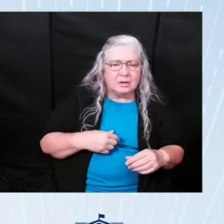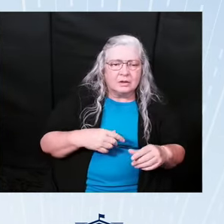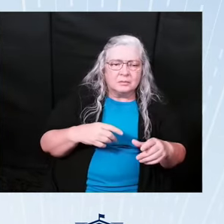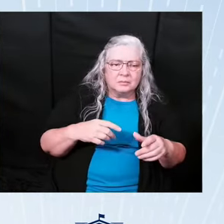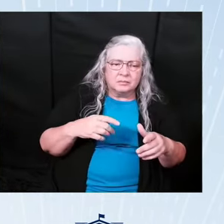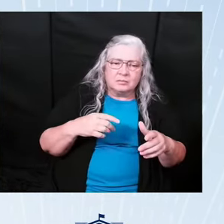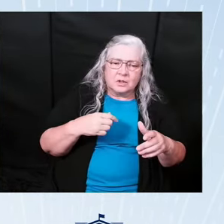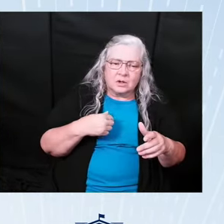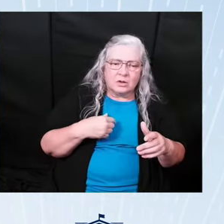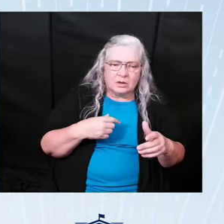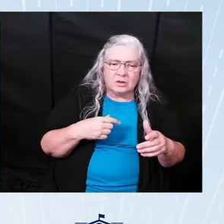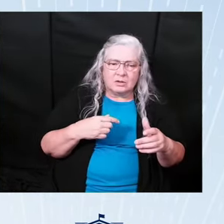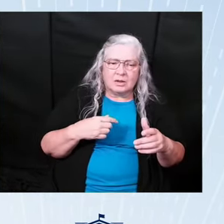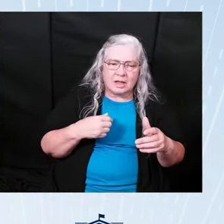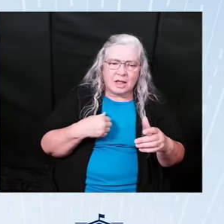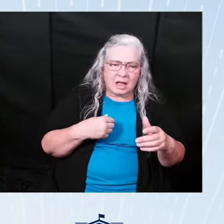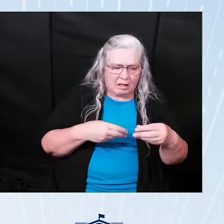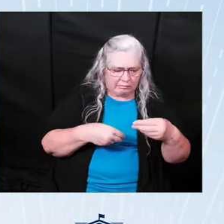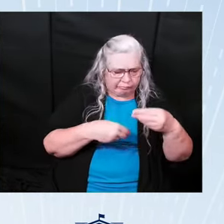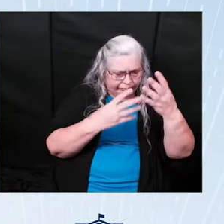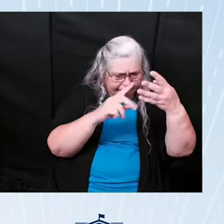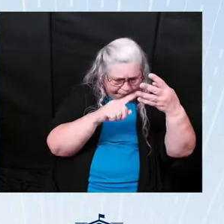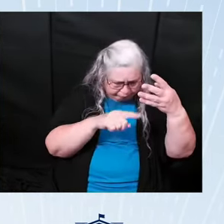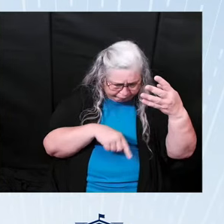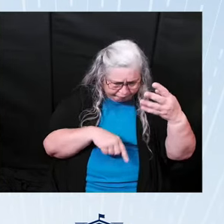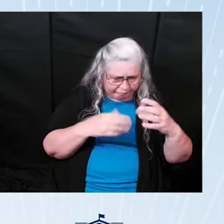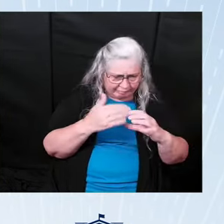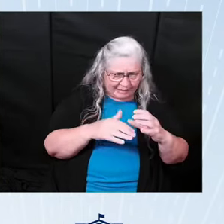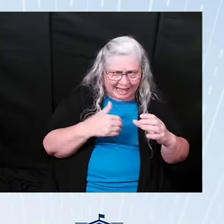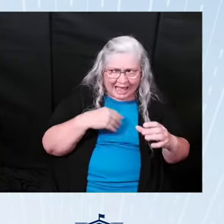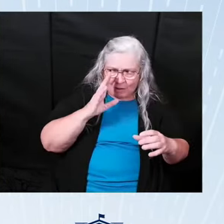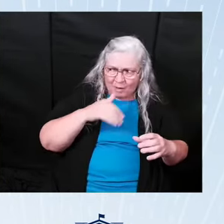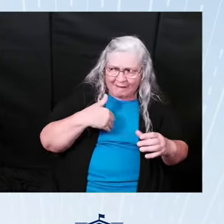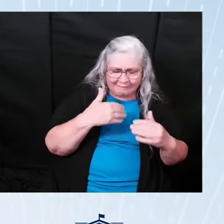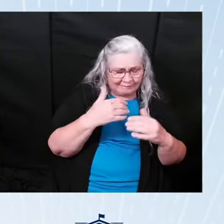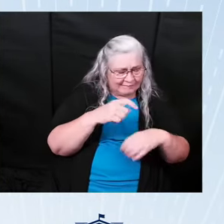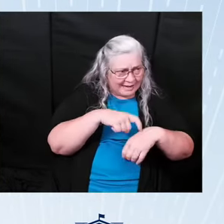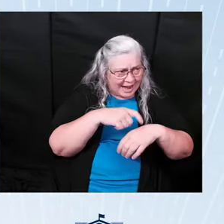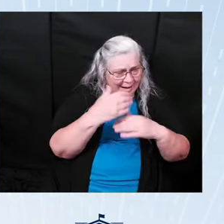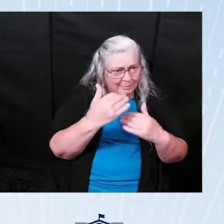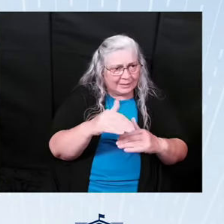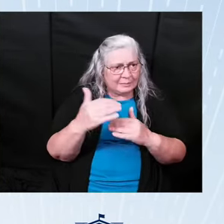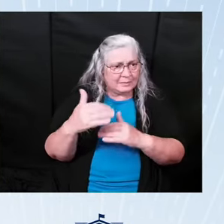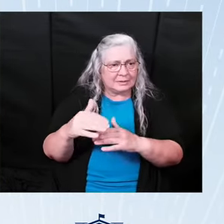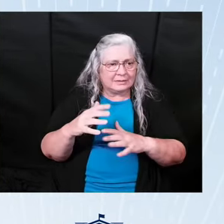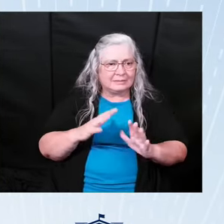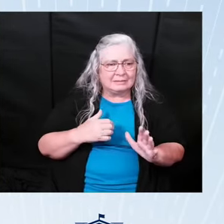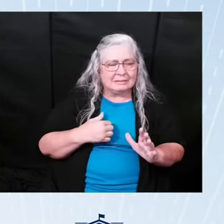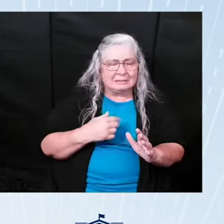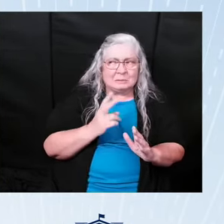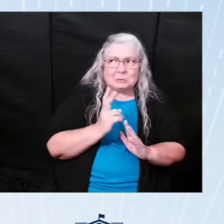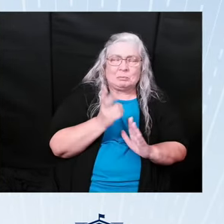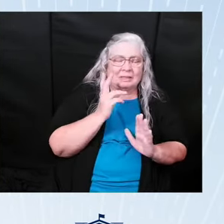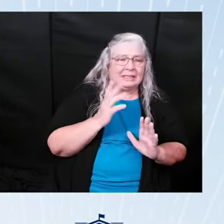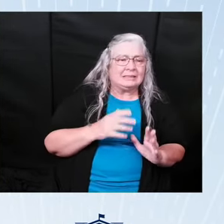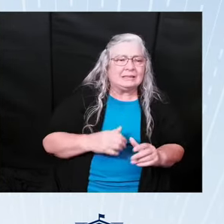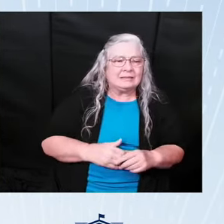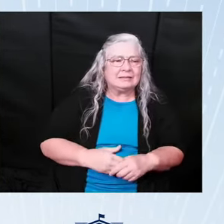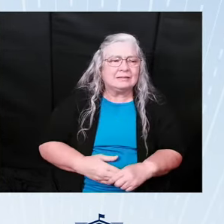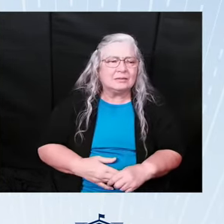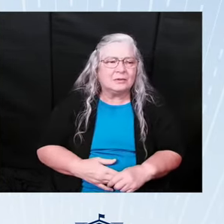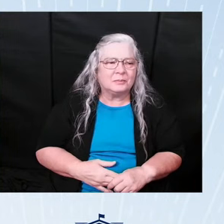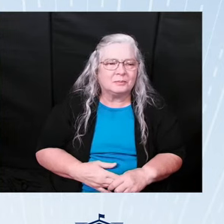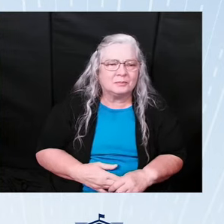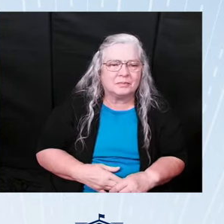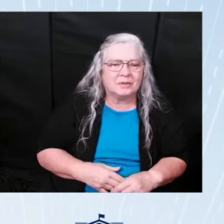And that is this idea of making sure we are